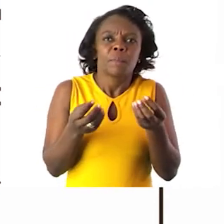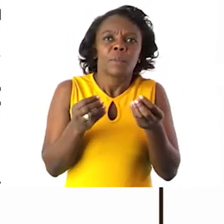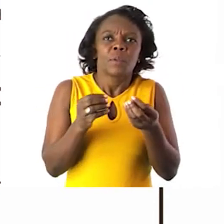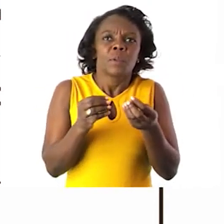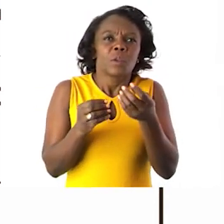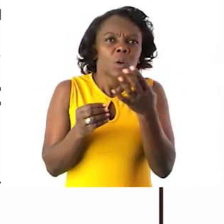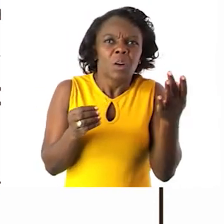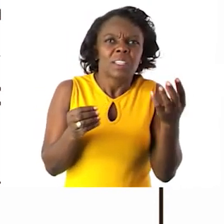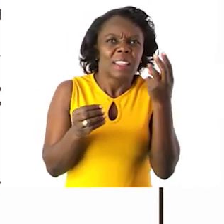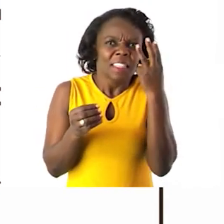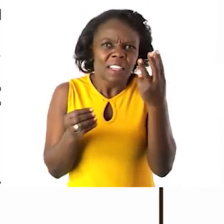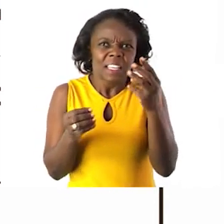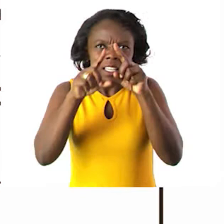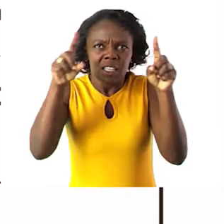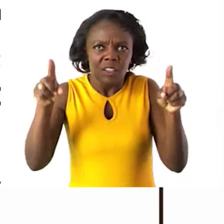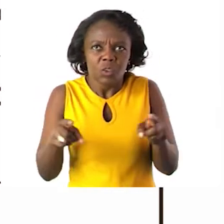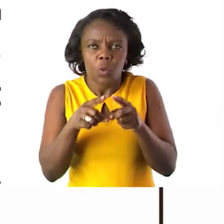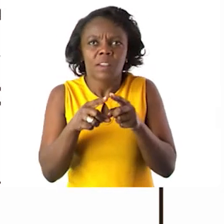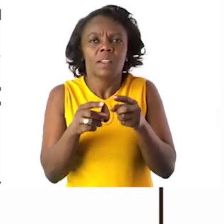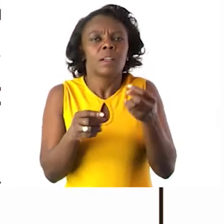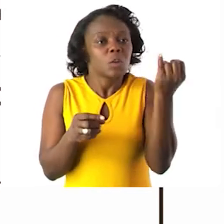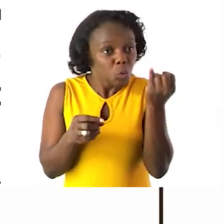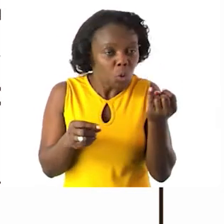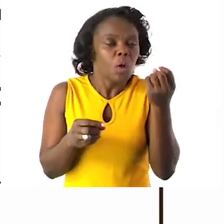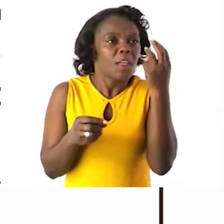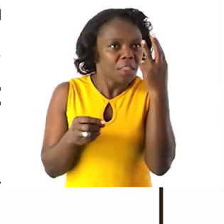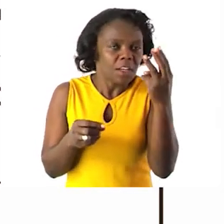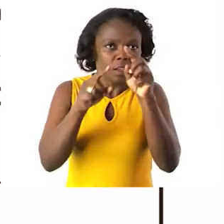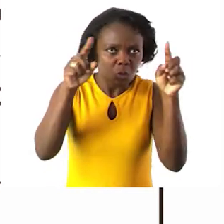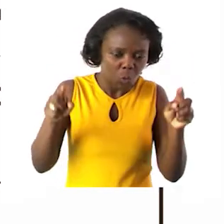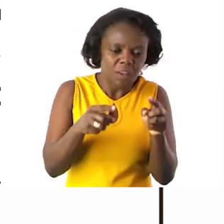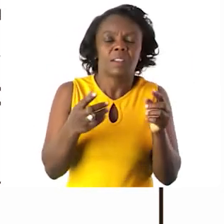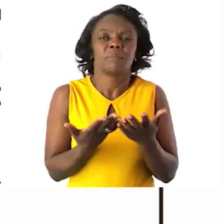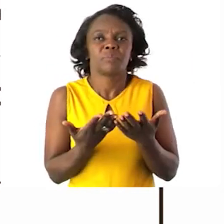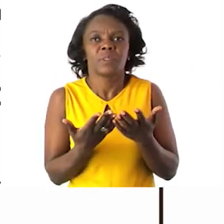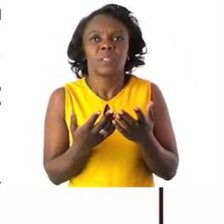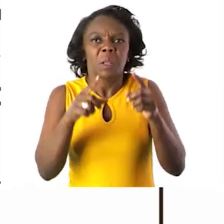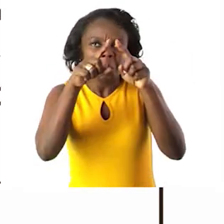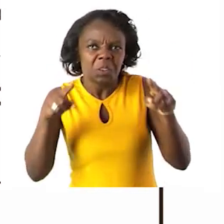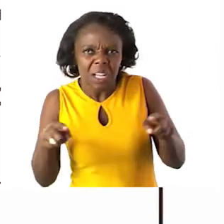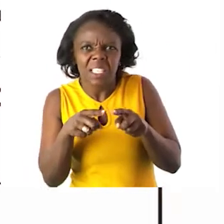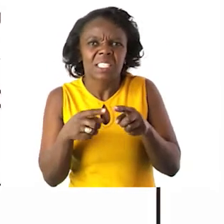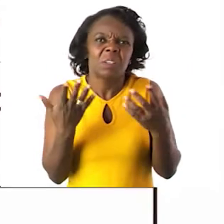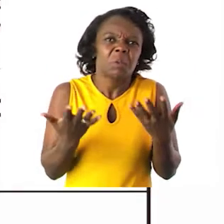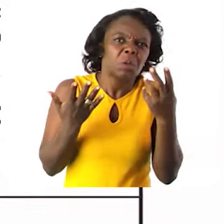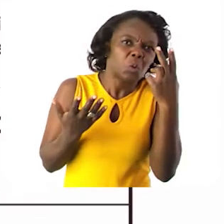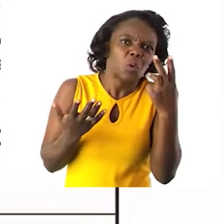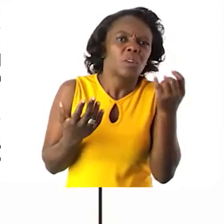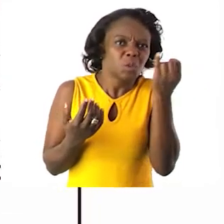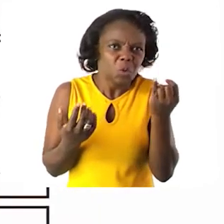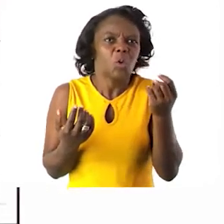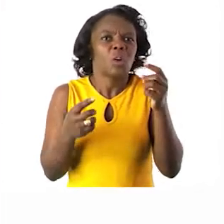3 squares. If you have counted 2 triangles, you draw 2 triangles, and you do the same with the squares. You draw